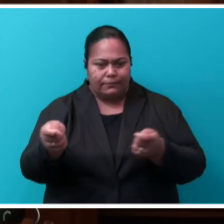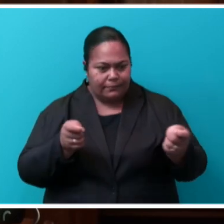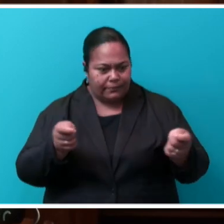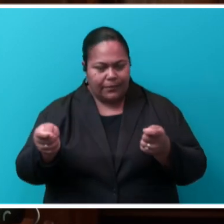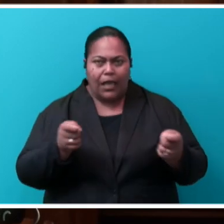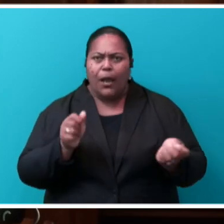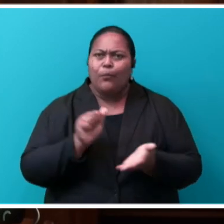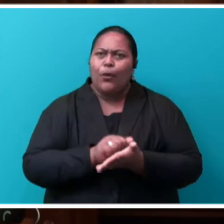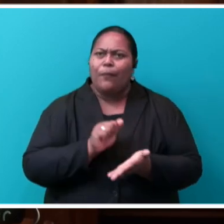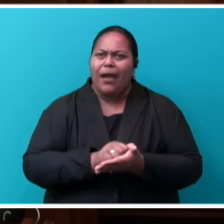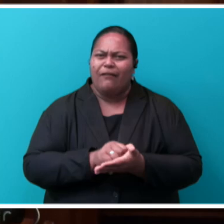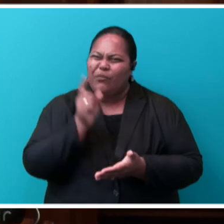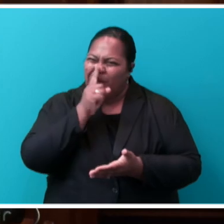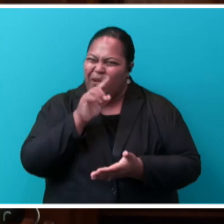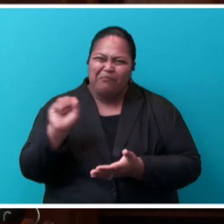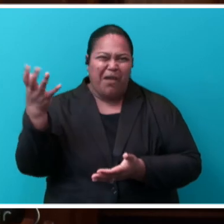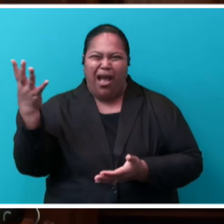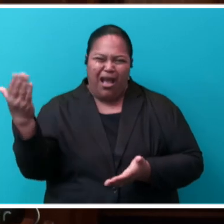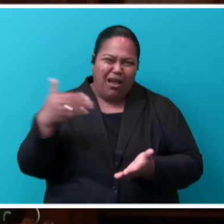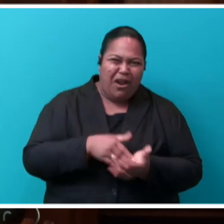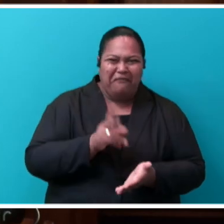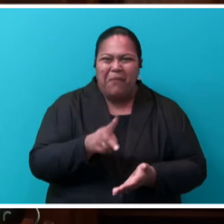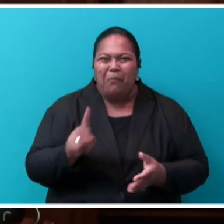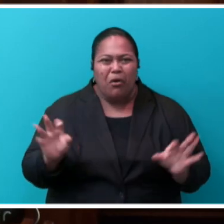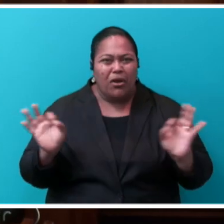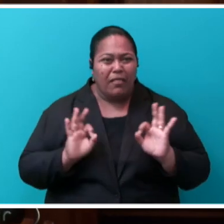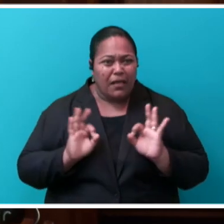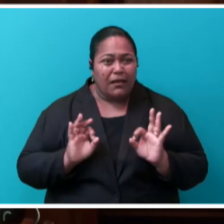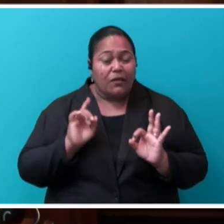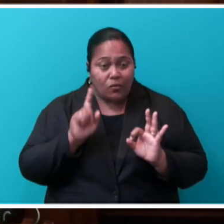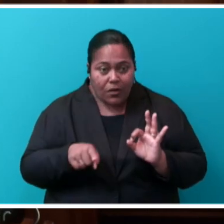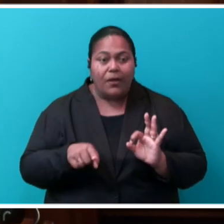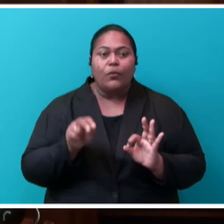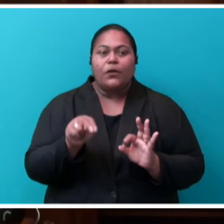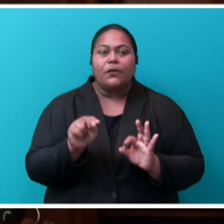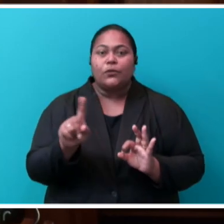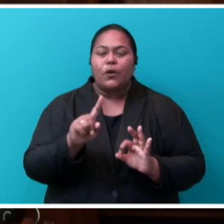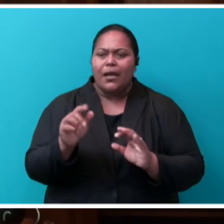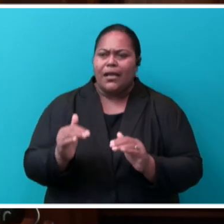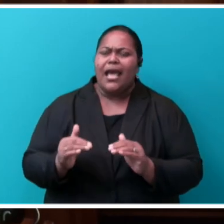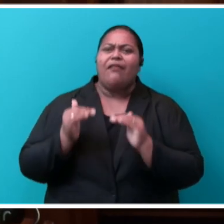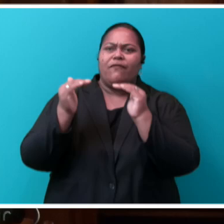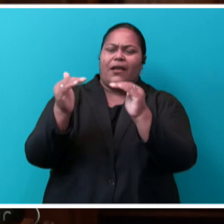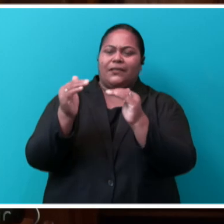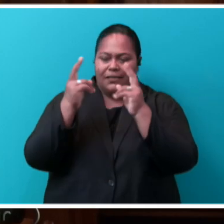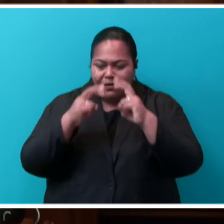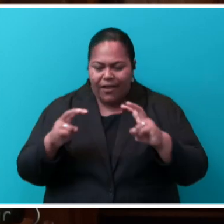coordinated immigrants. This approach involves leveraging advanced surveillance processes,